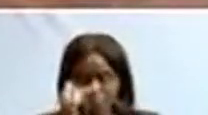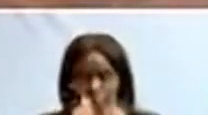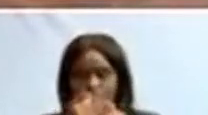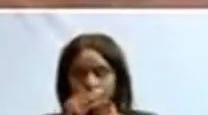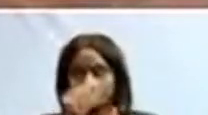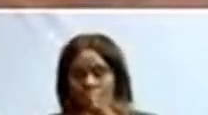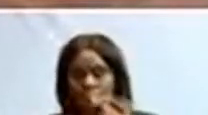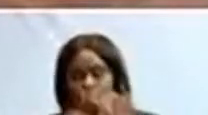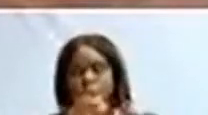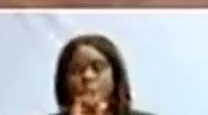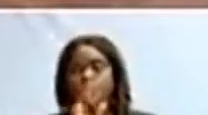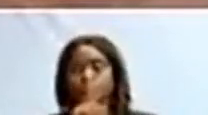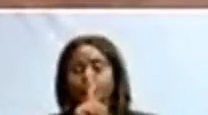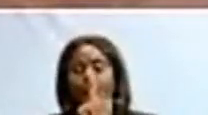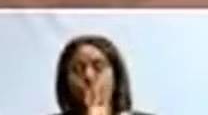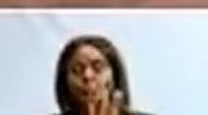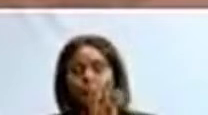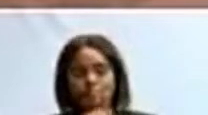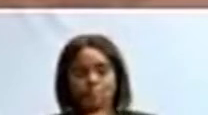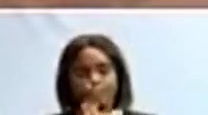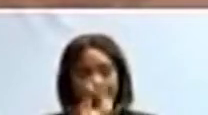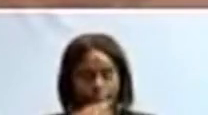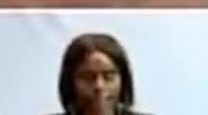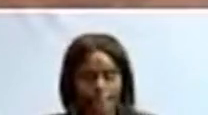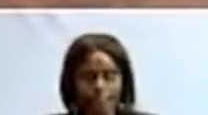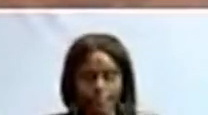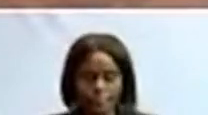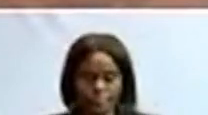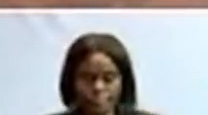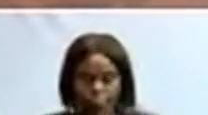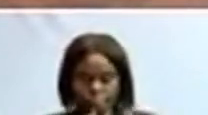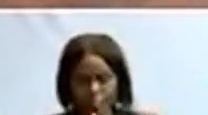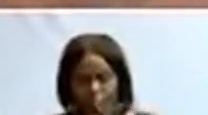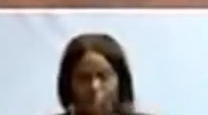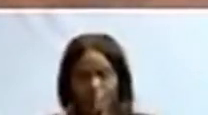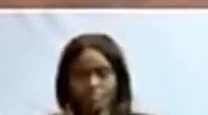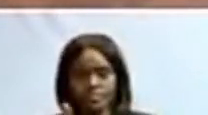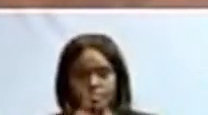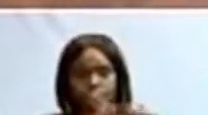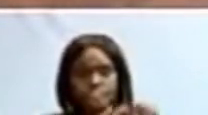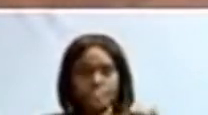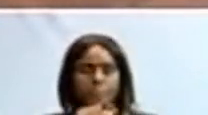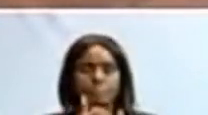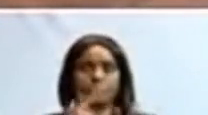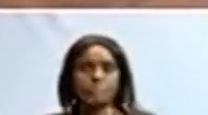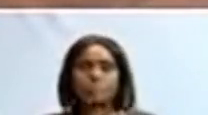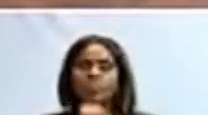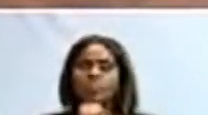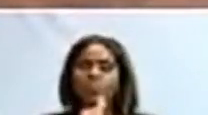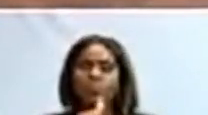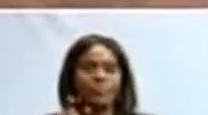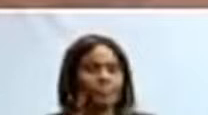to the fact that the receipts and activities reports were not